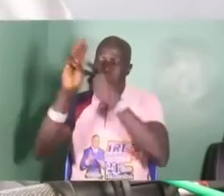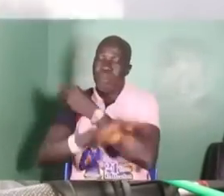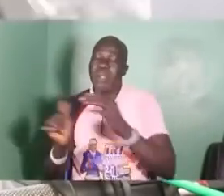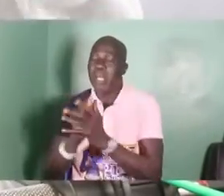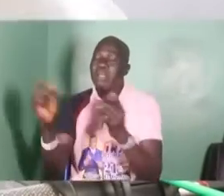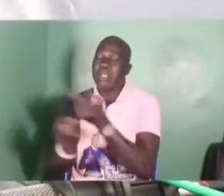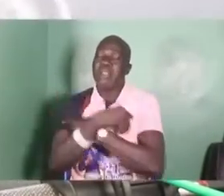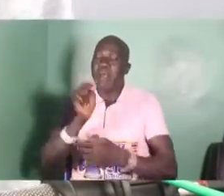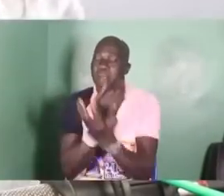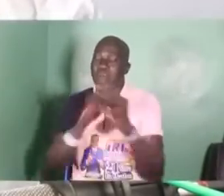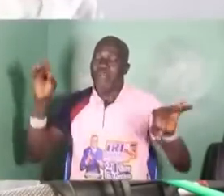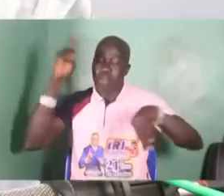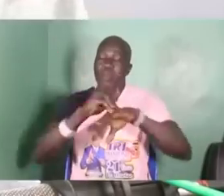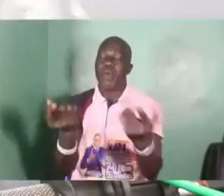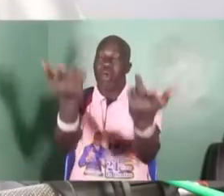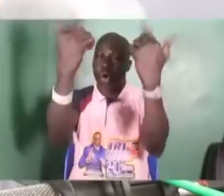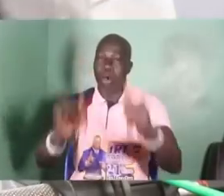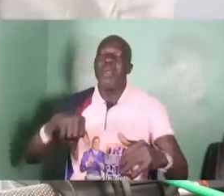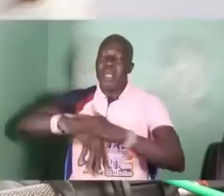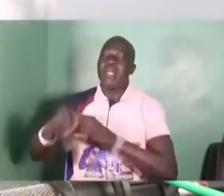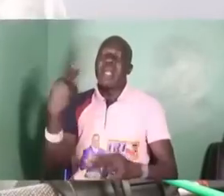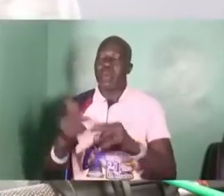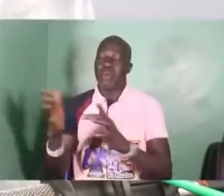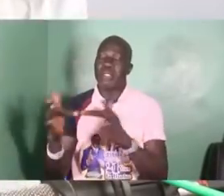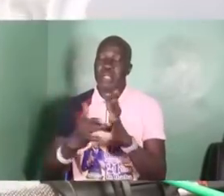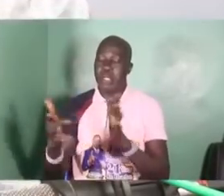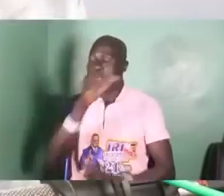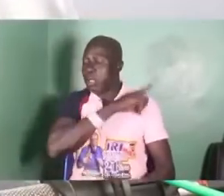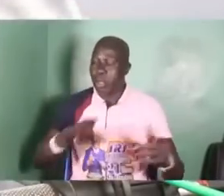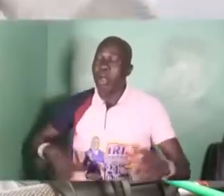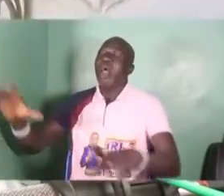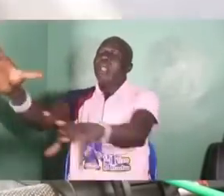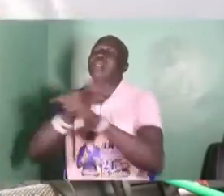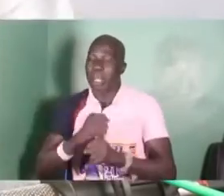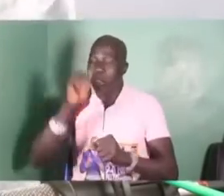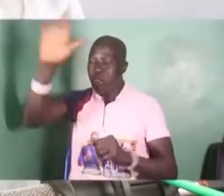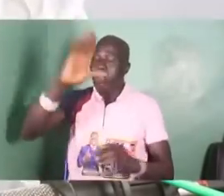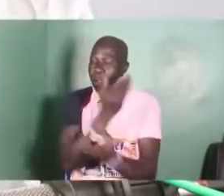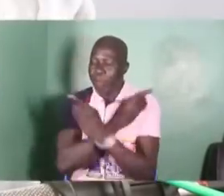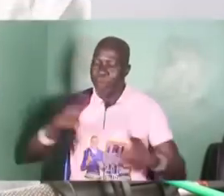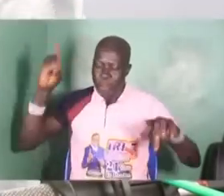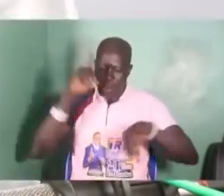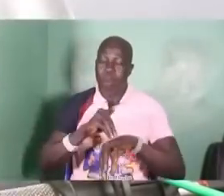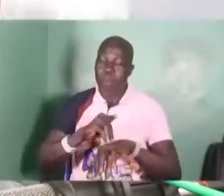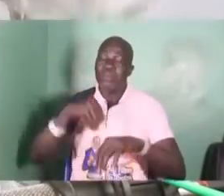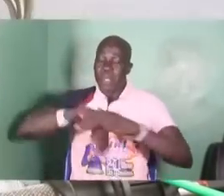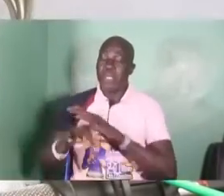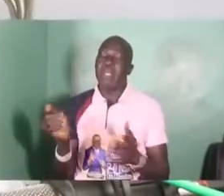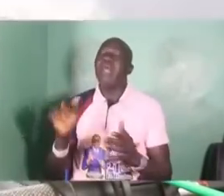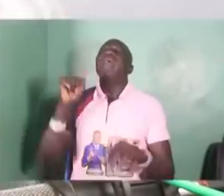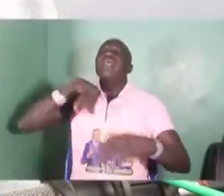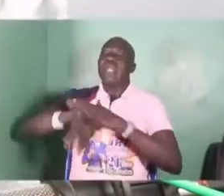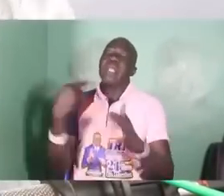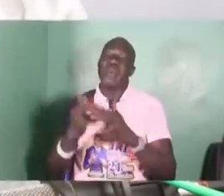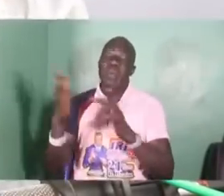anuba oni wari anuba Psalm 18 soro kan Psalm 18 say something Psalm 18 or we dafi do we but mo kabi when I